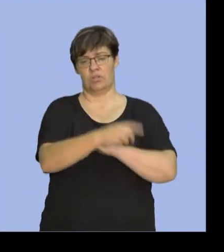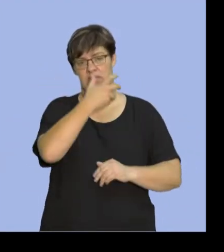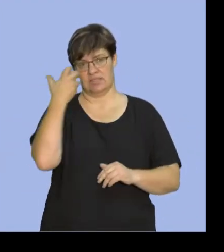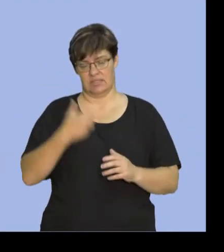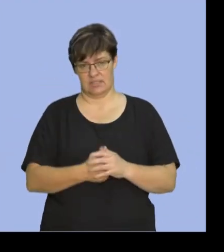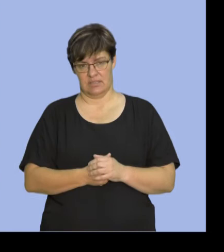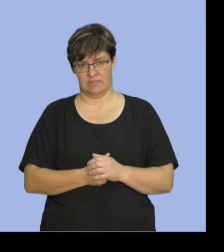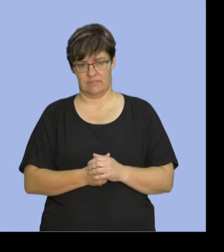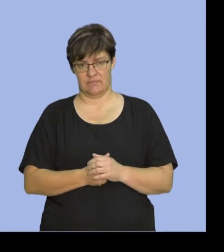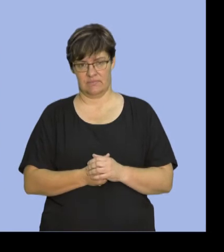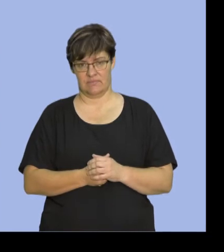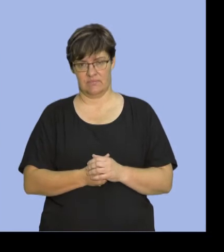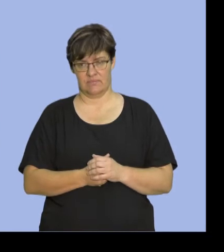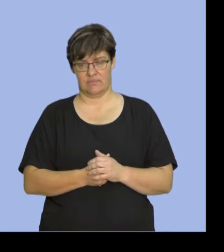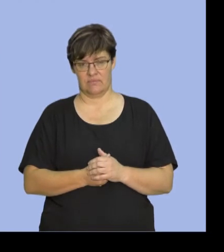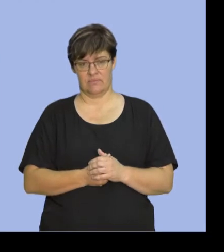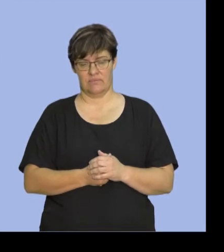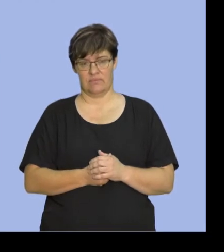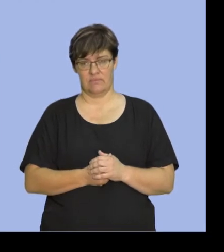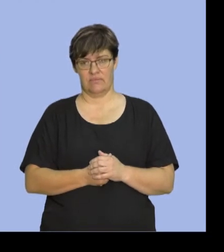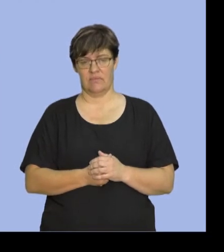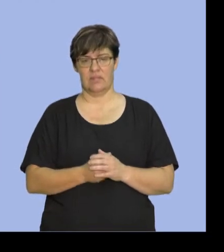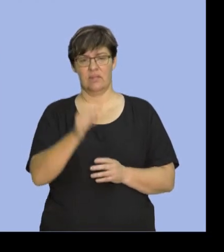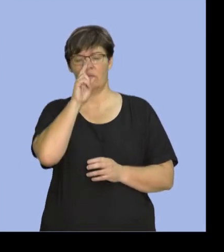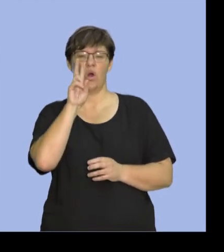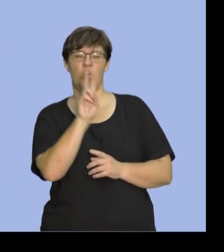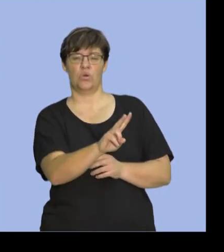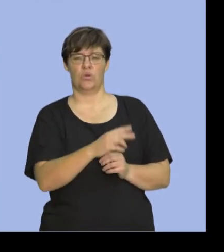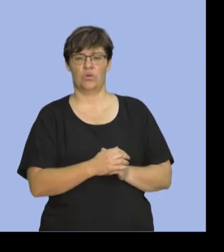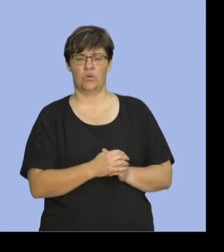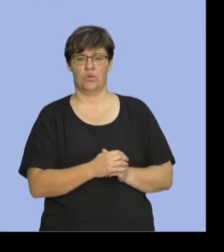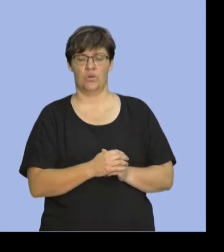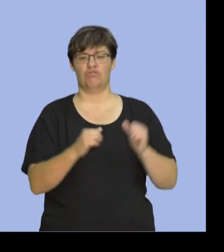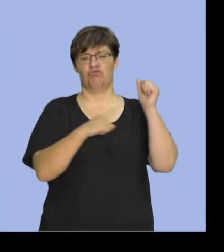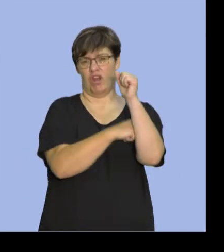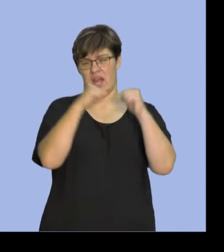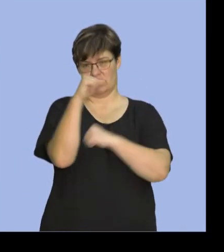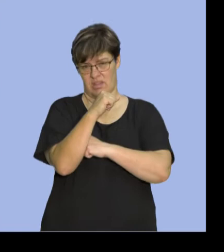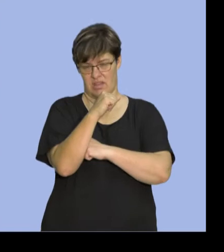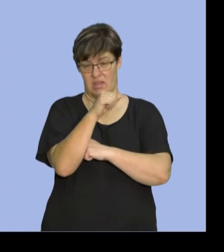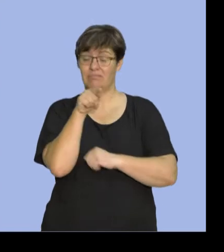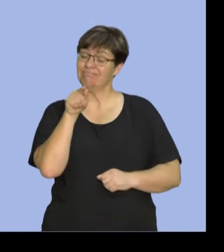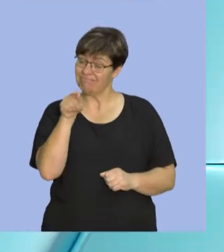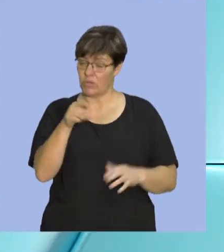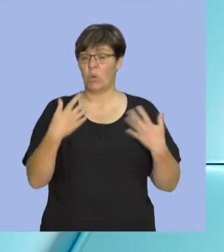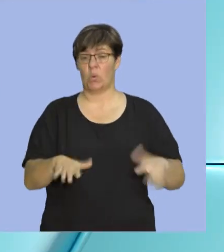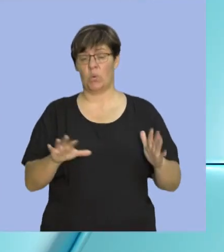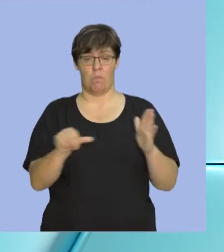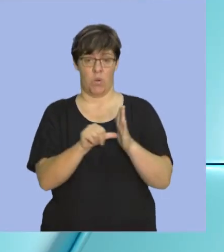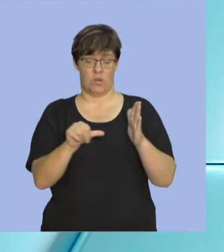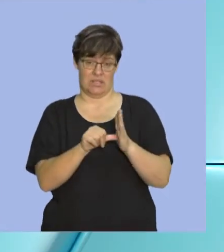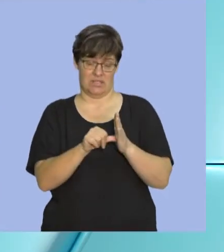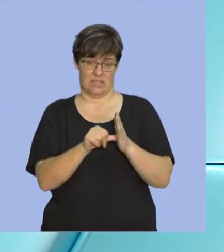our body. Okay, so let's look at the structure which is an important organ in